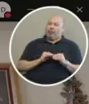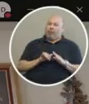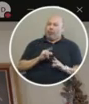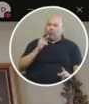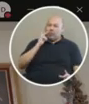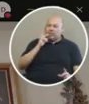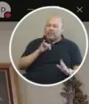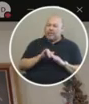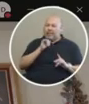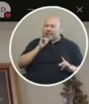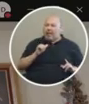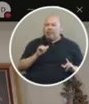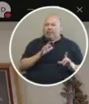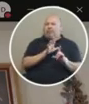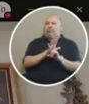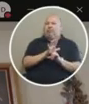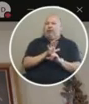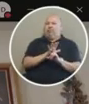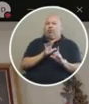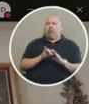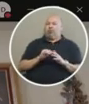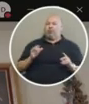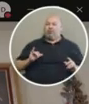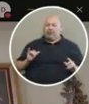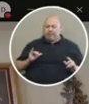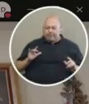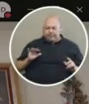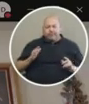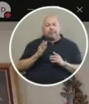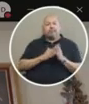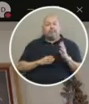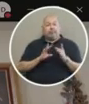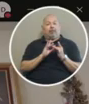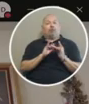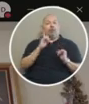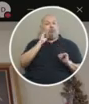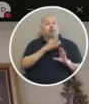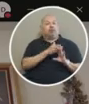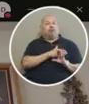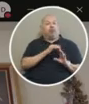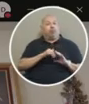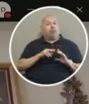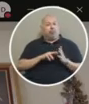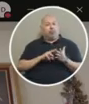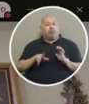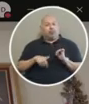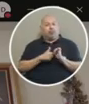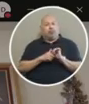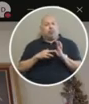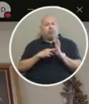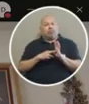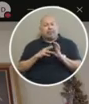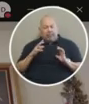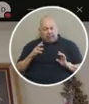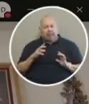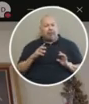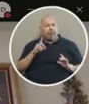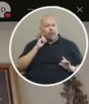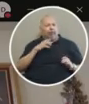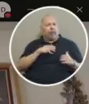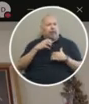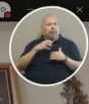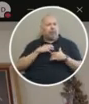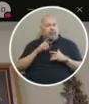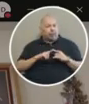we see, and it's not been popular. I mean, just like some of the comments you've heard before with Representative Schwartzbein saying that he's heard complaints